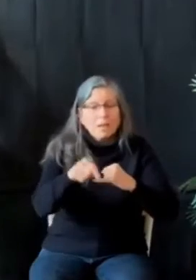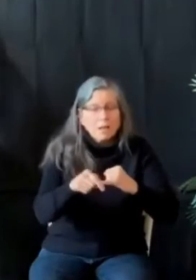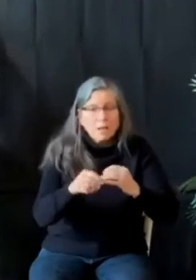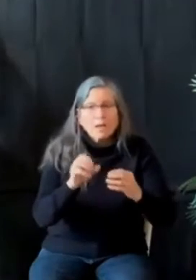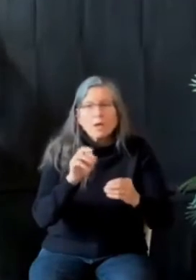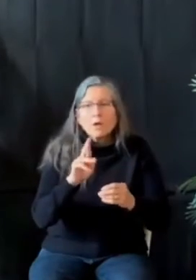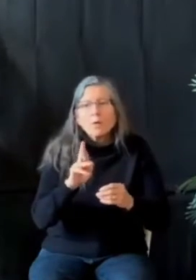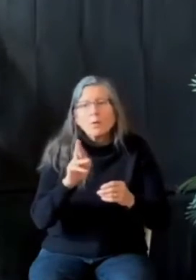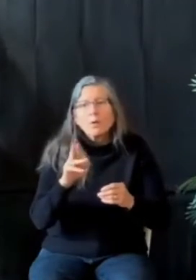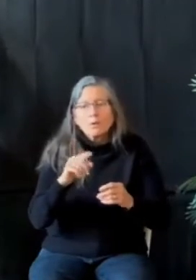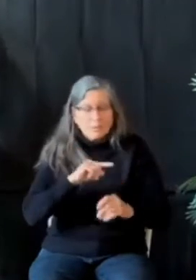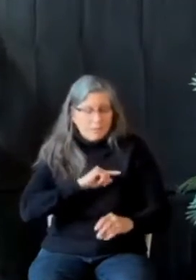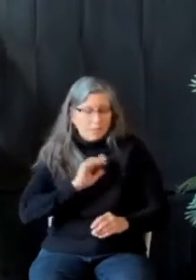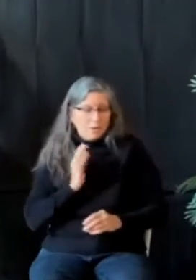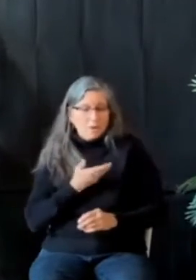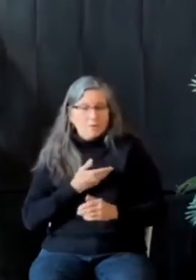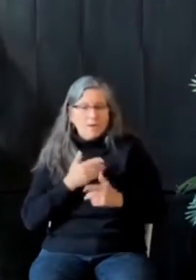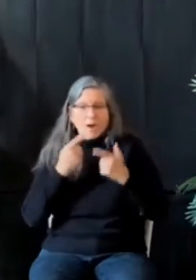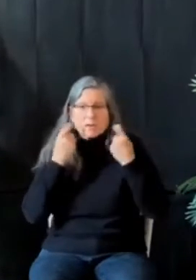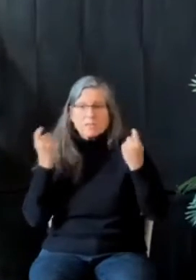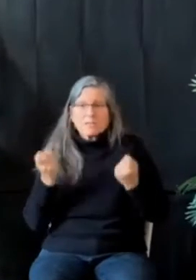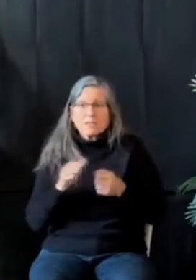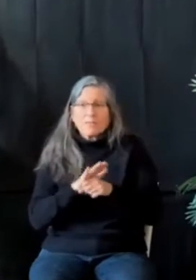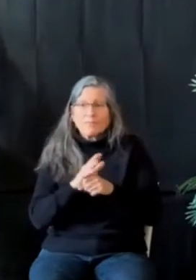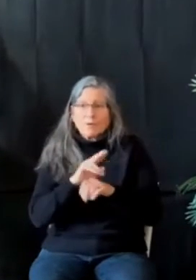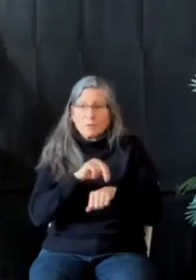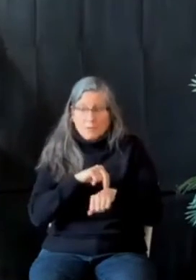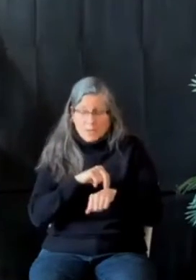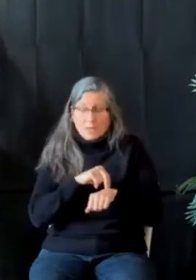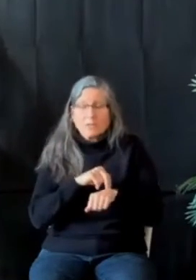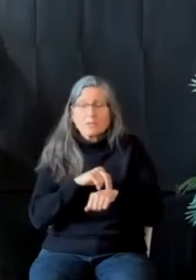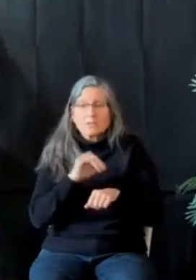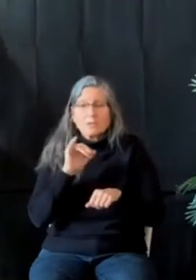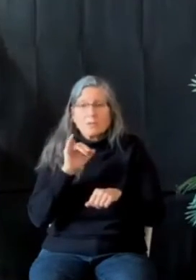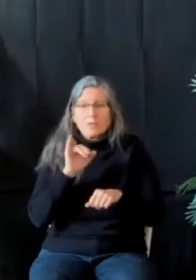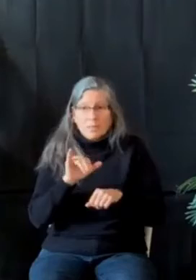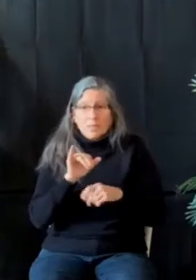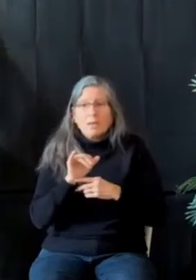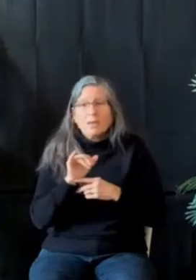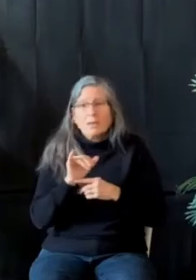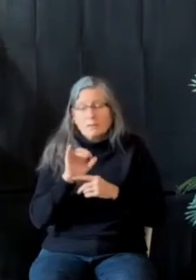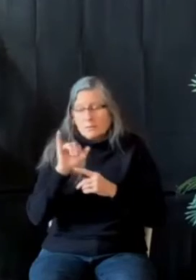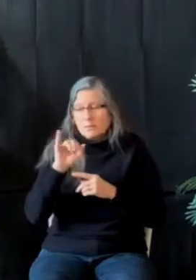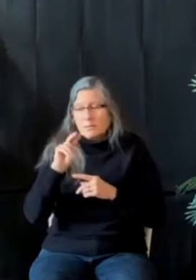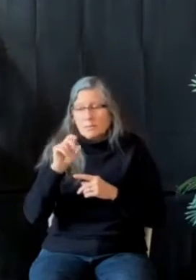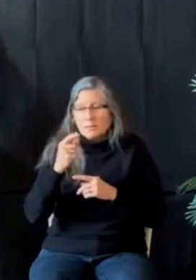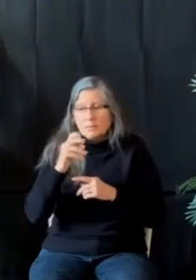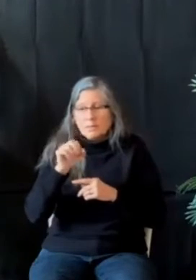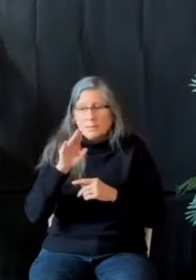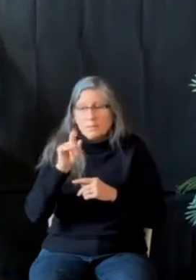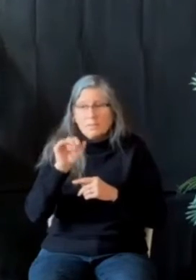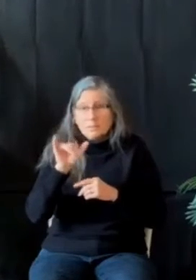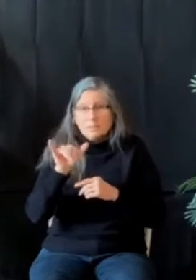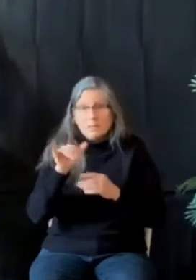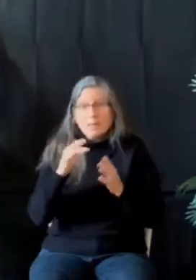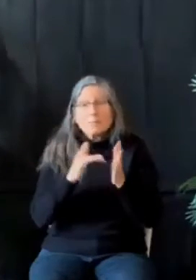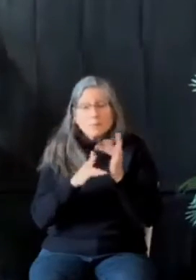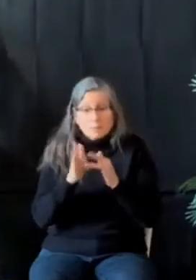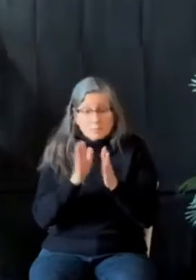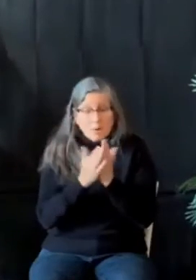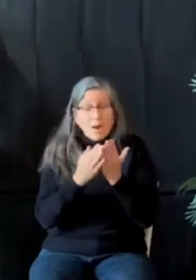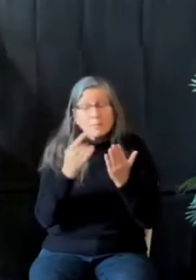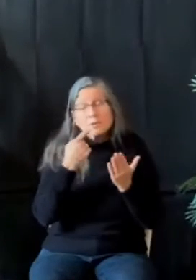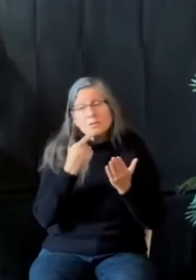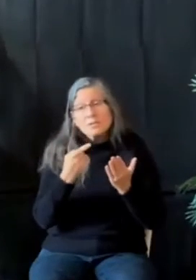sinful nature. We find ourselves guilty. And then it says, blessed is the man whom the Lord does not